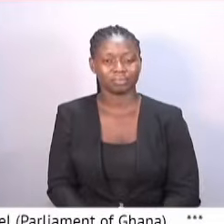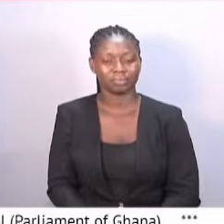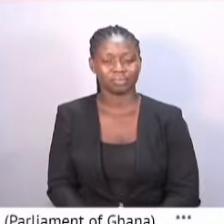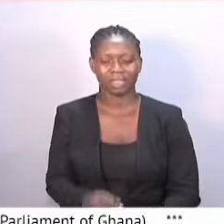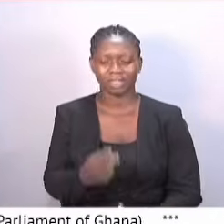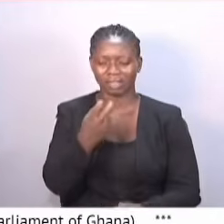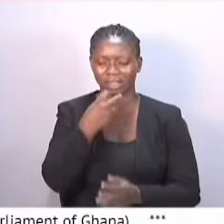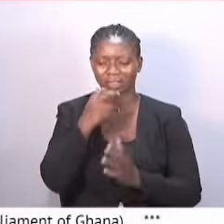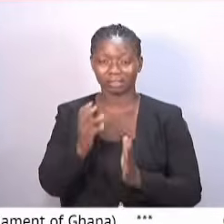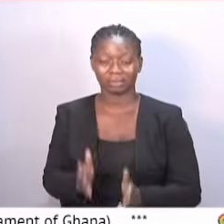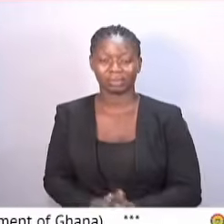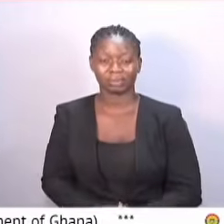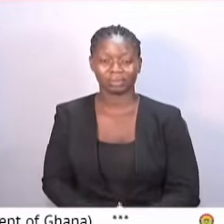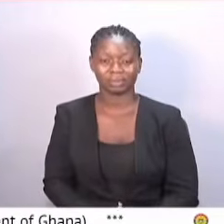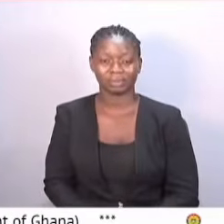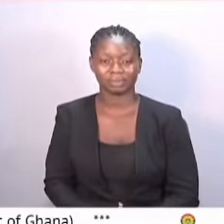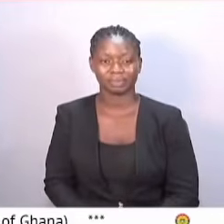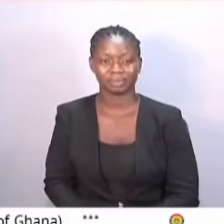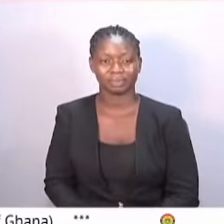Speaker,